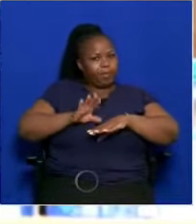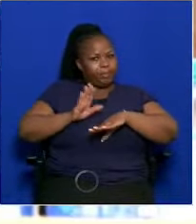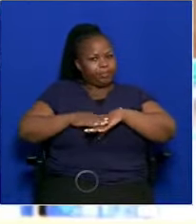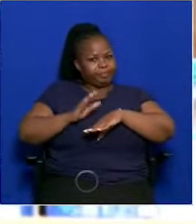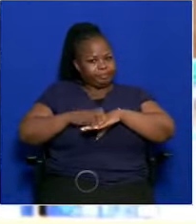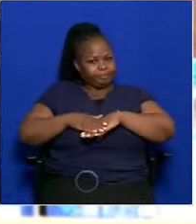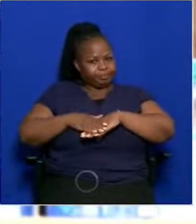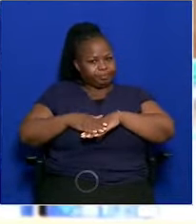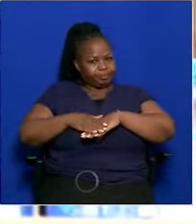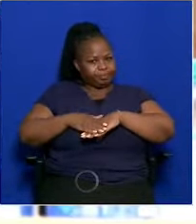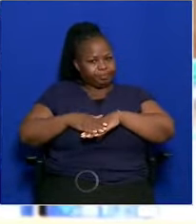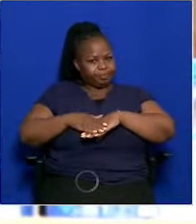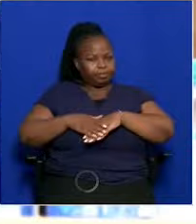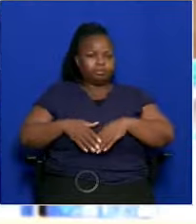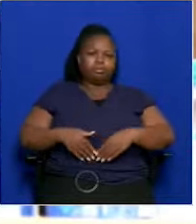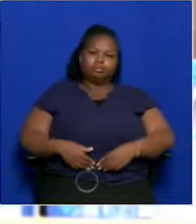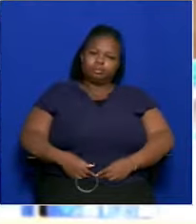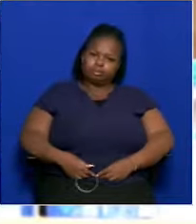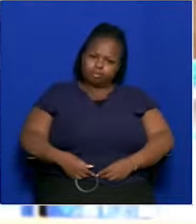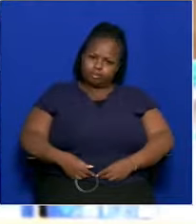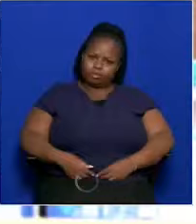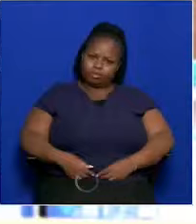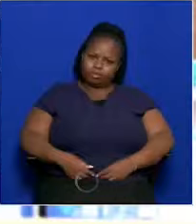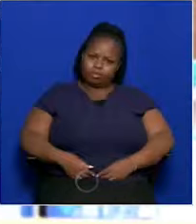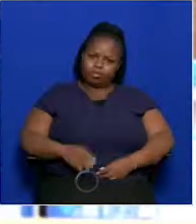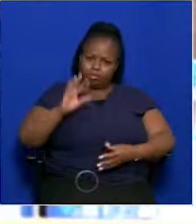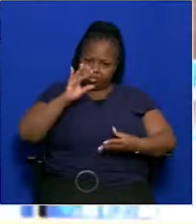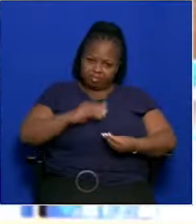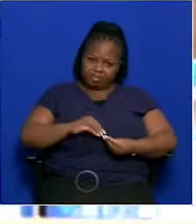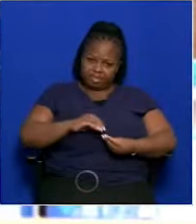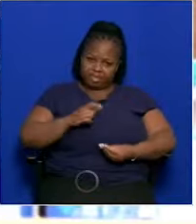Yes. Which took you to 70,000 rand? Yes.